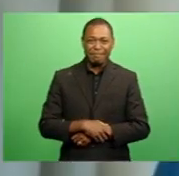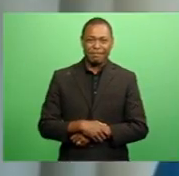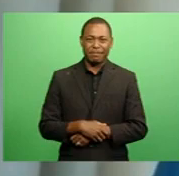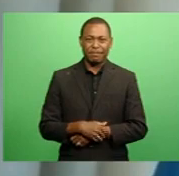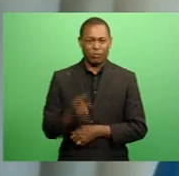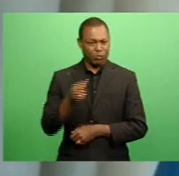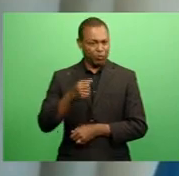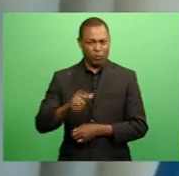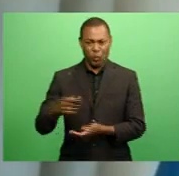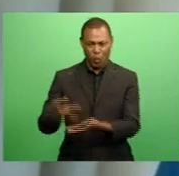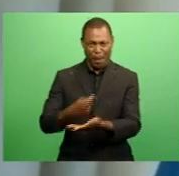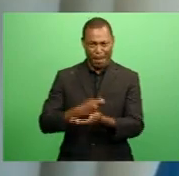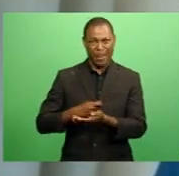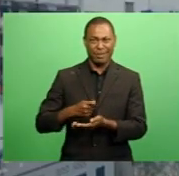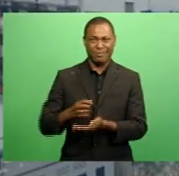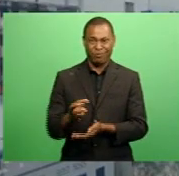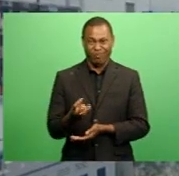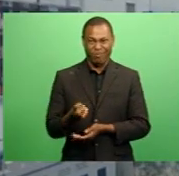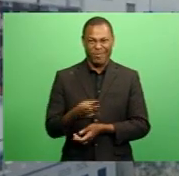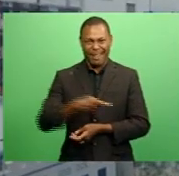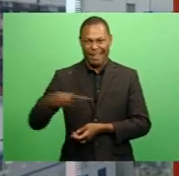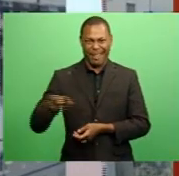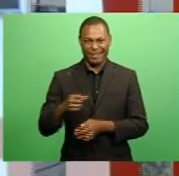No pay cuts for civil servants.